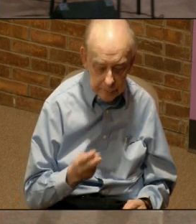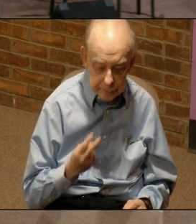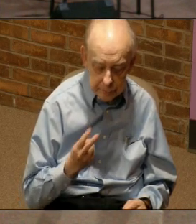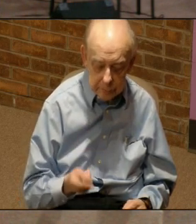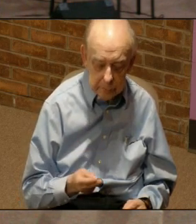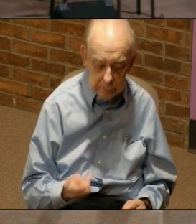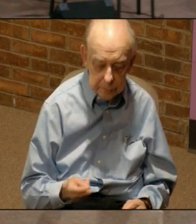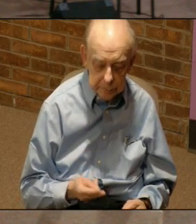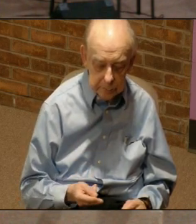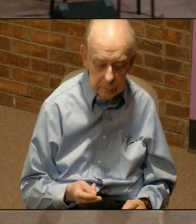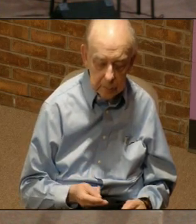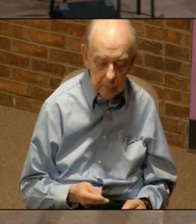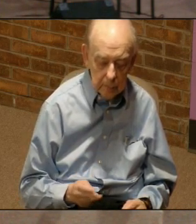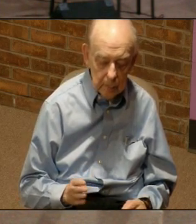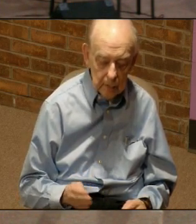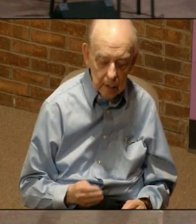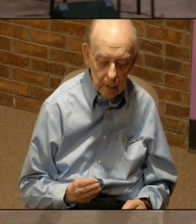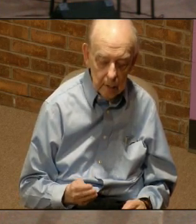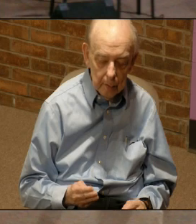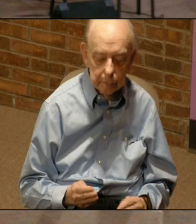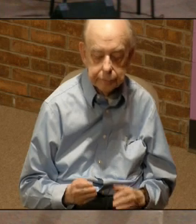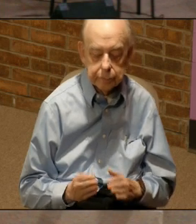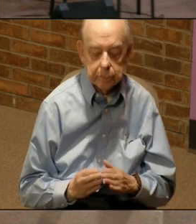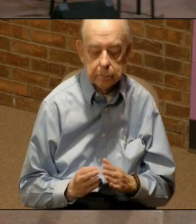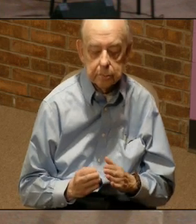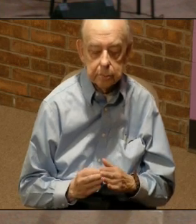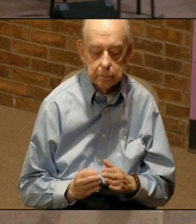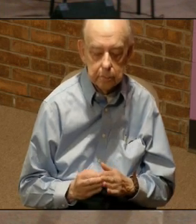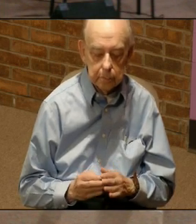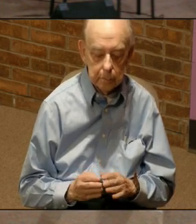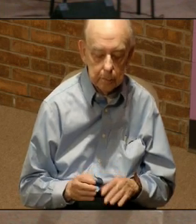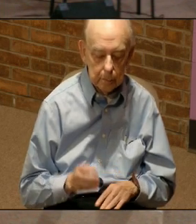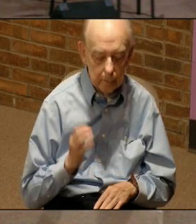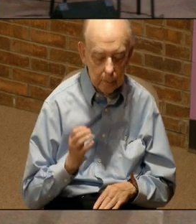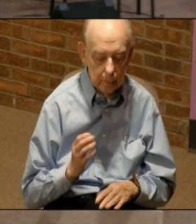history, the Babylonian Empire, the